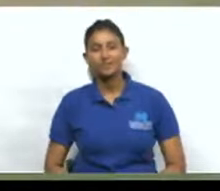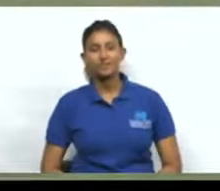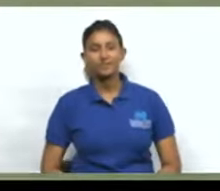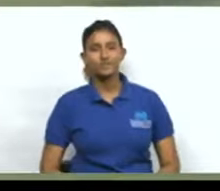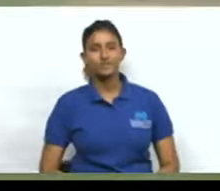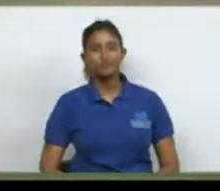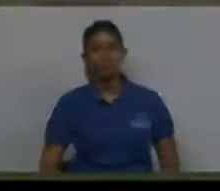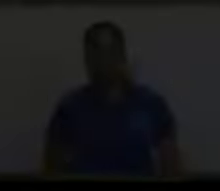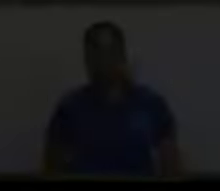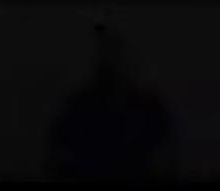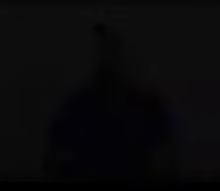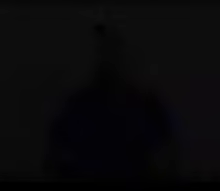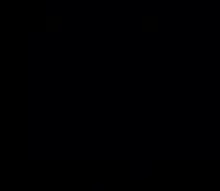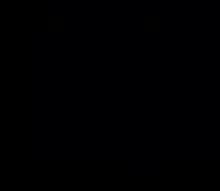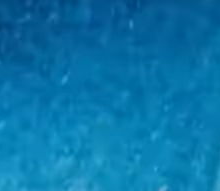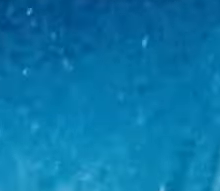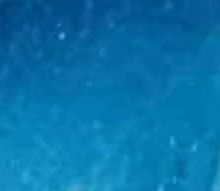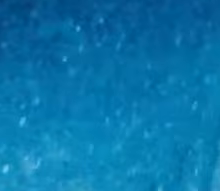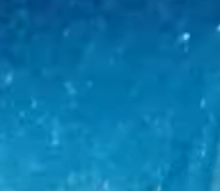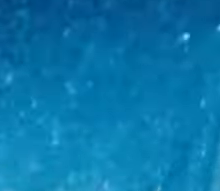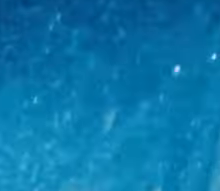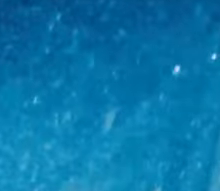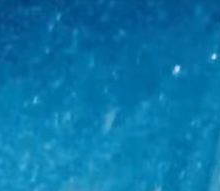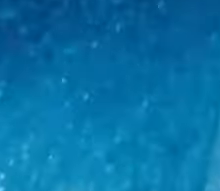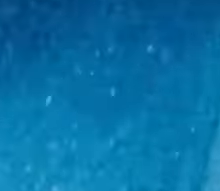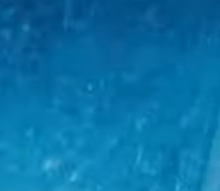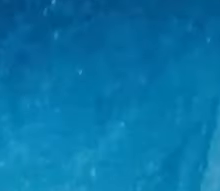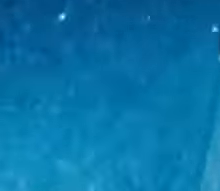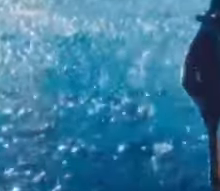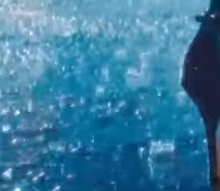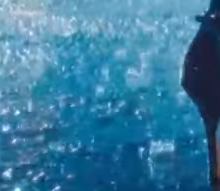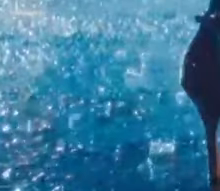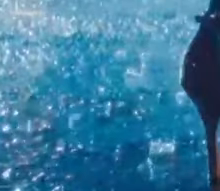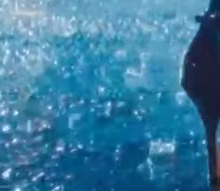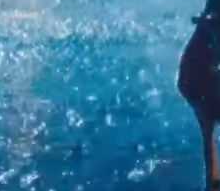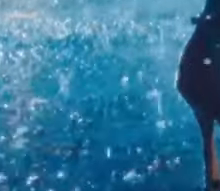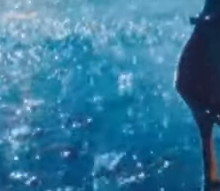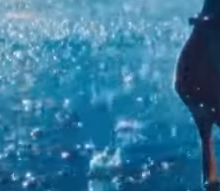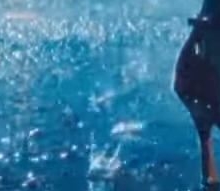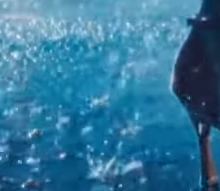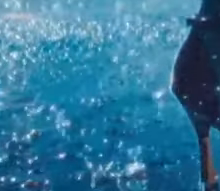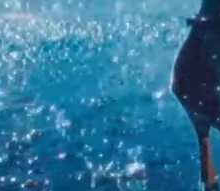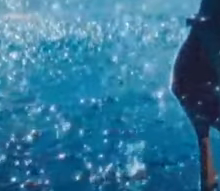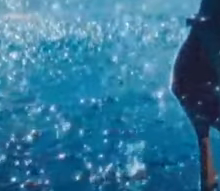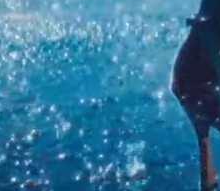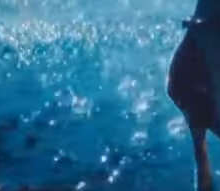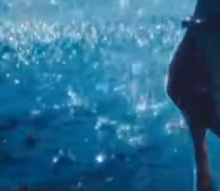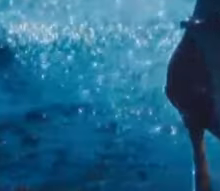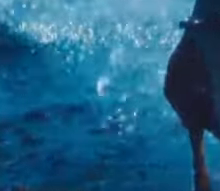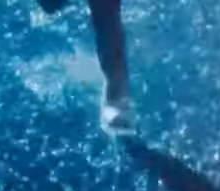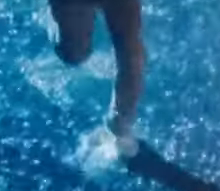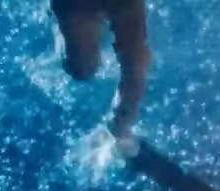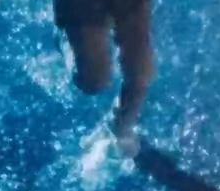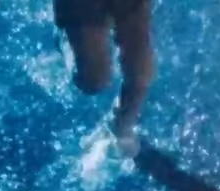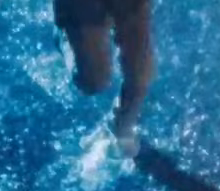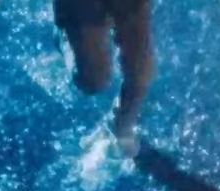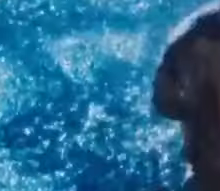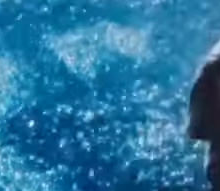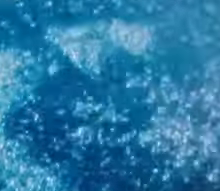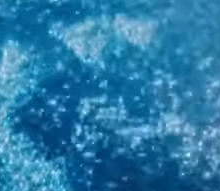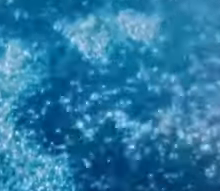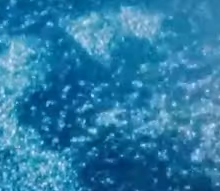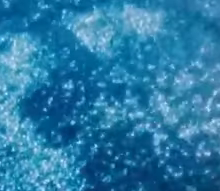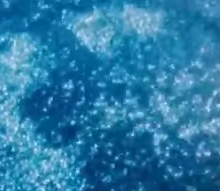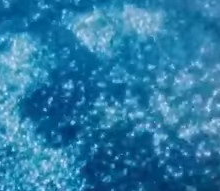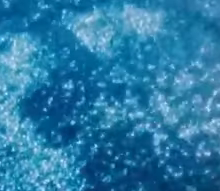Since they were on sale, Laura bought these umbrella shoes without thinking. Literally, without thinking. Hungry for deals? You'd